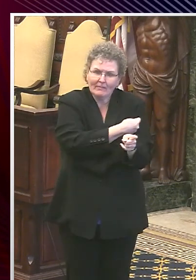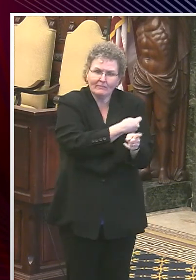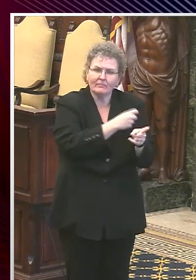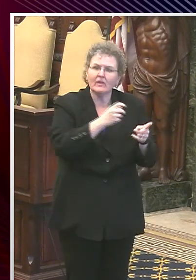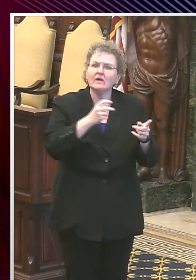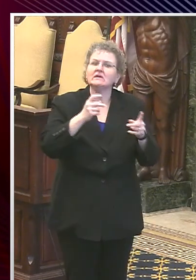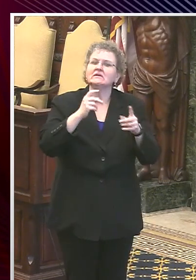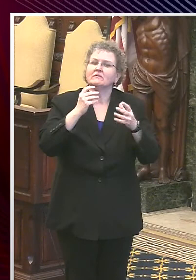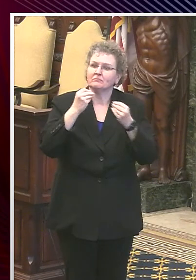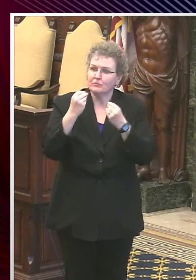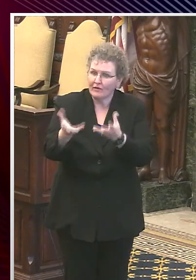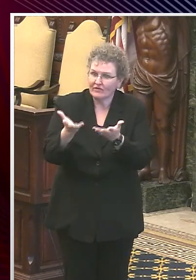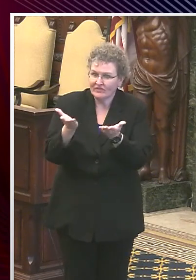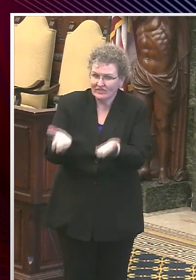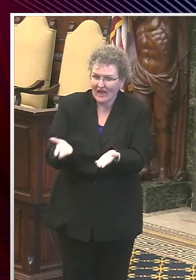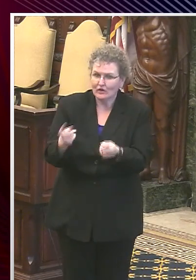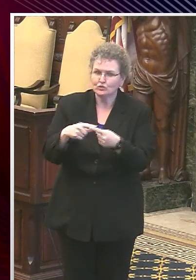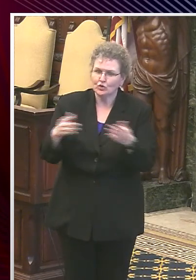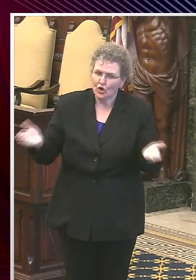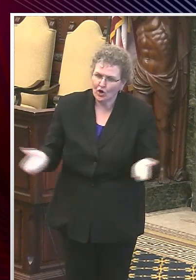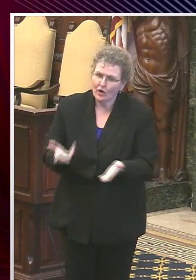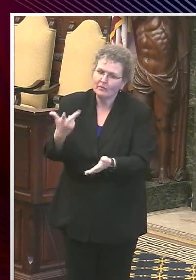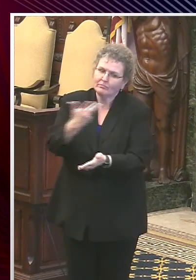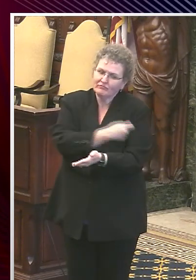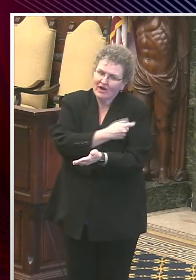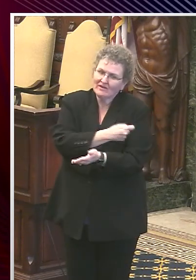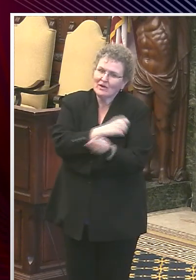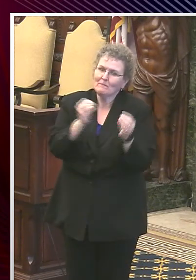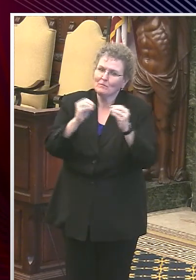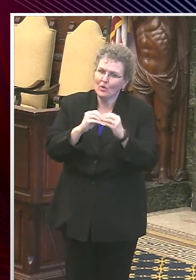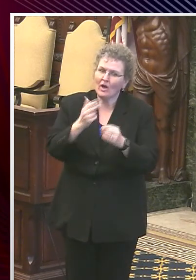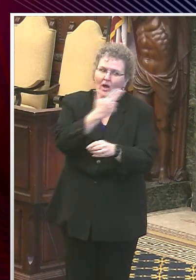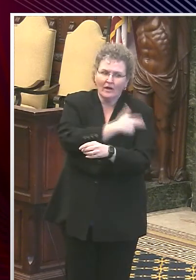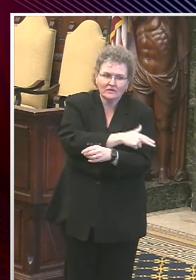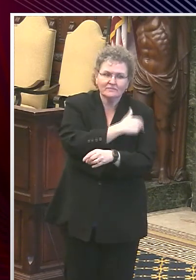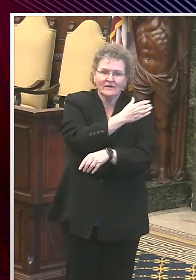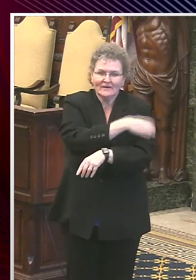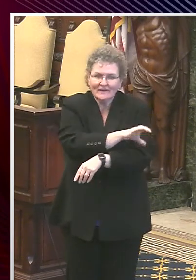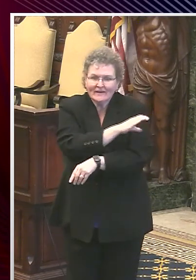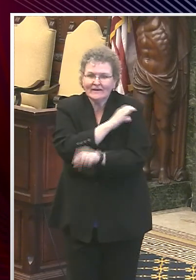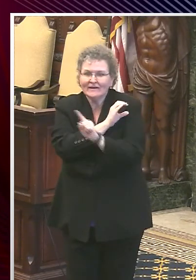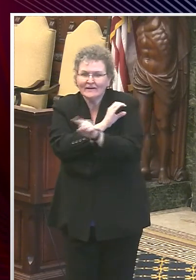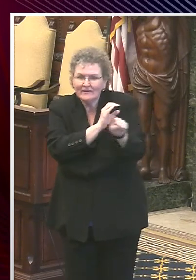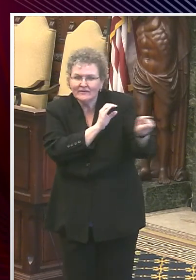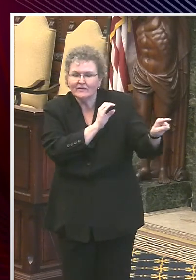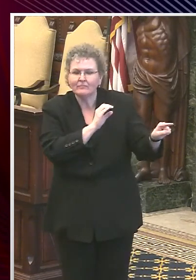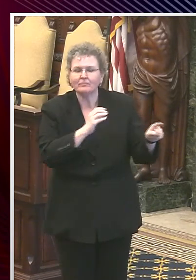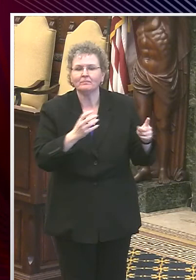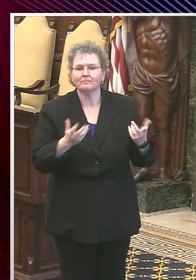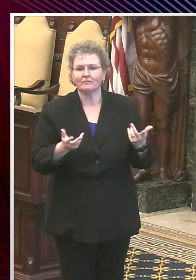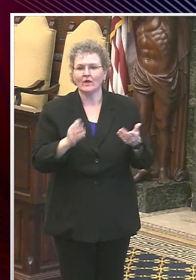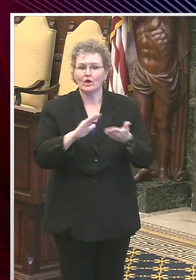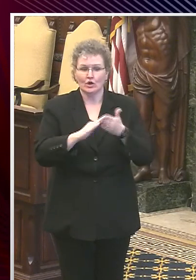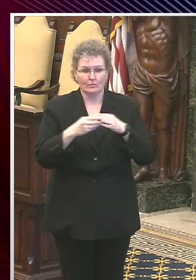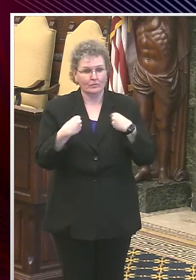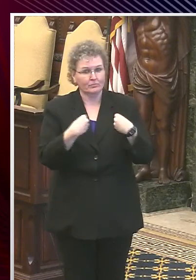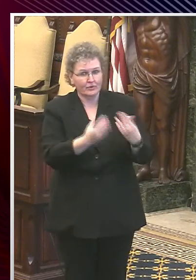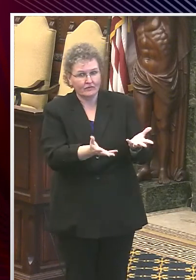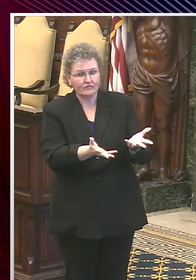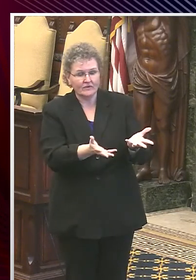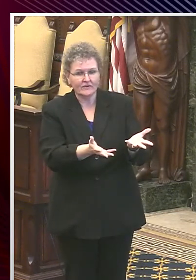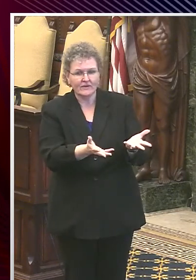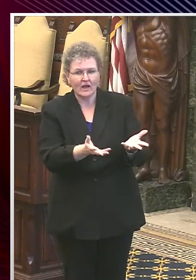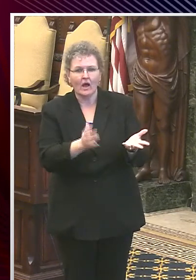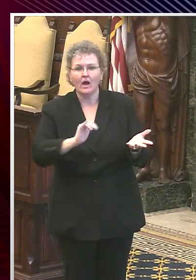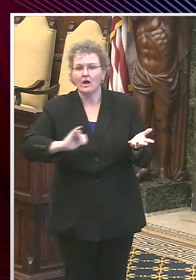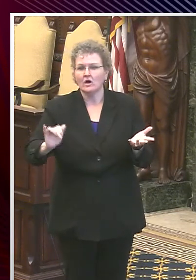to vaccinate more, and that's hospitals, clinics, and community providers, and also have